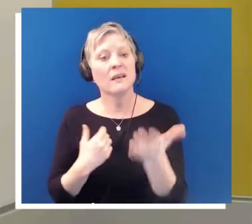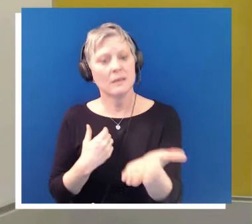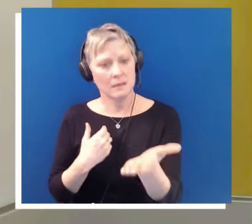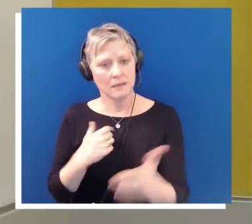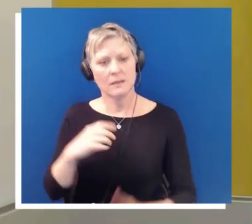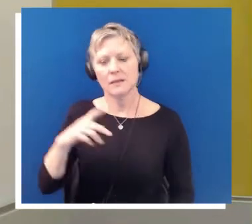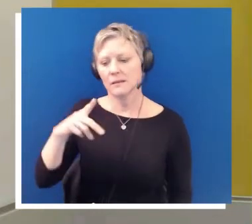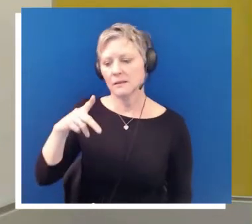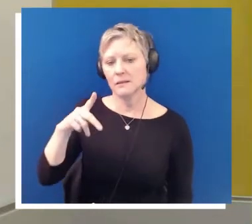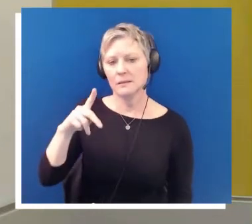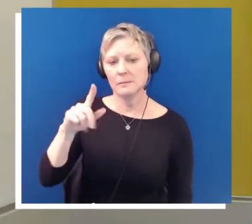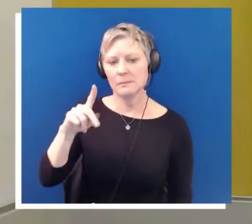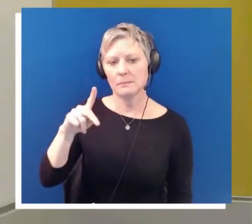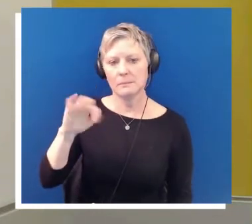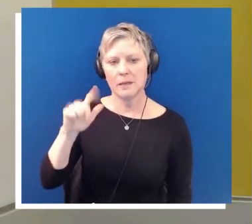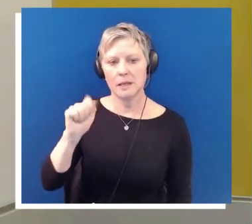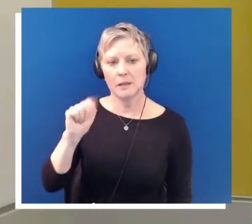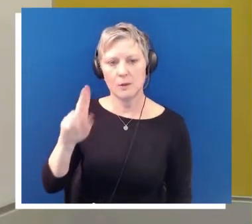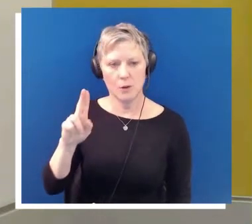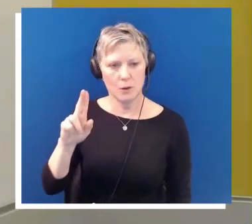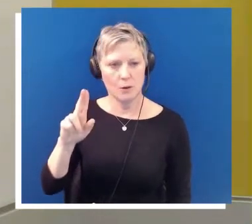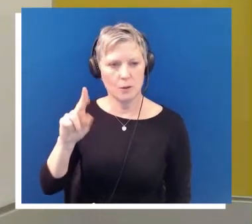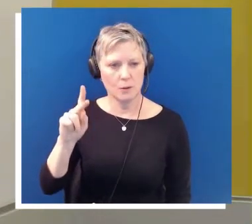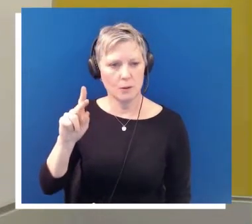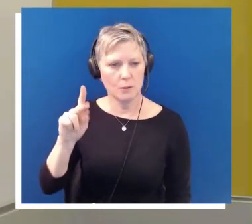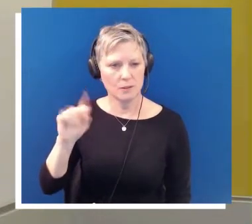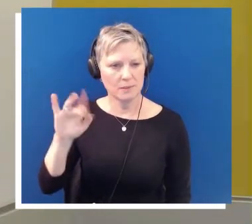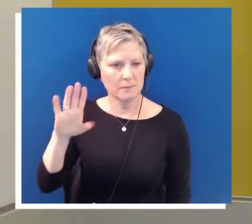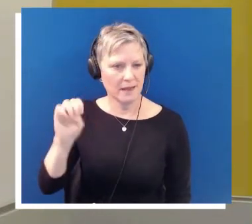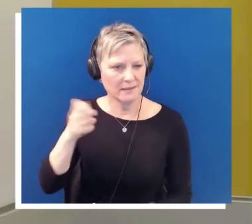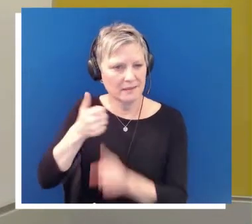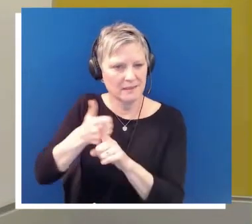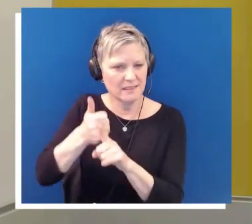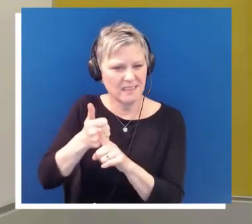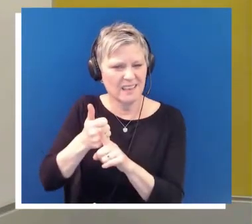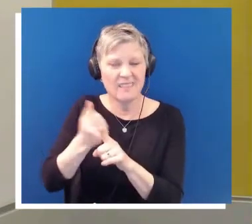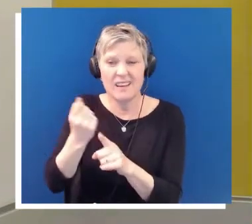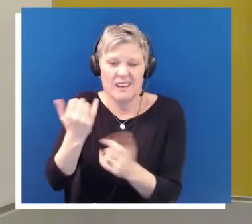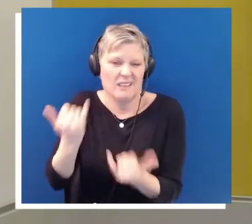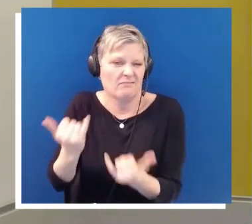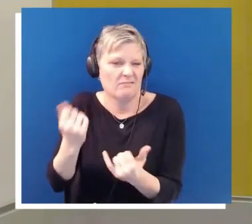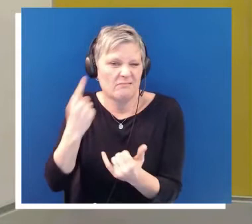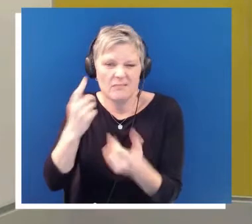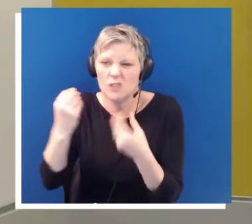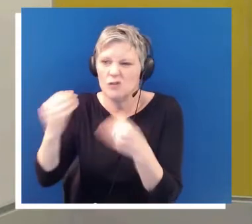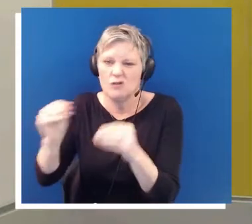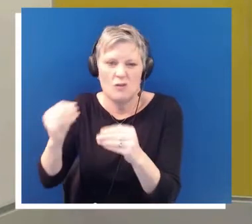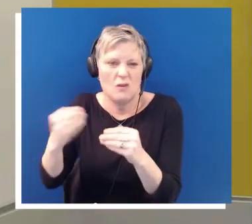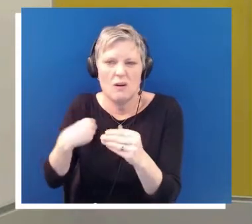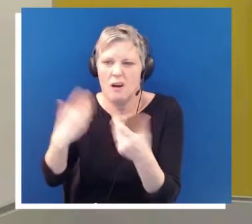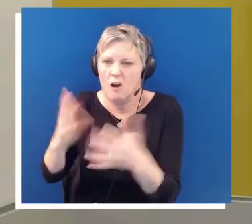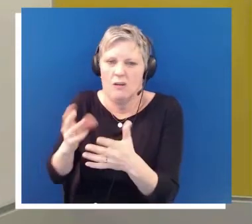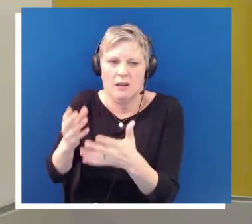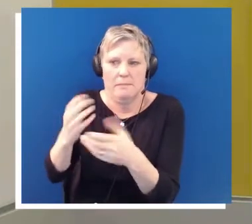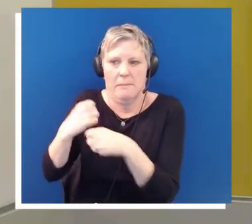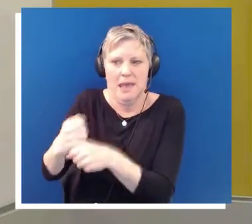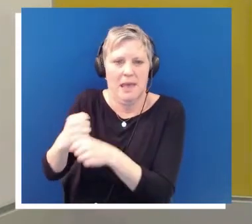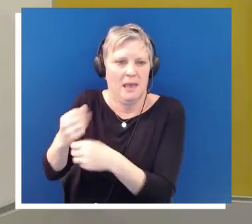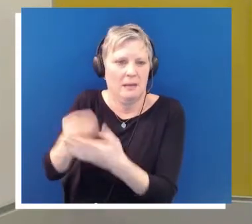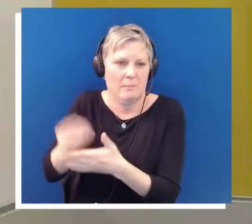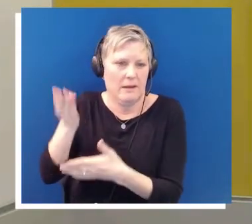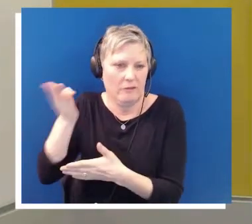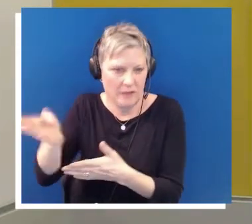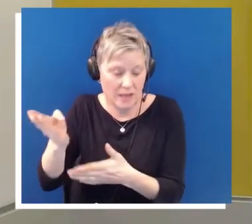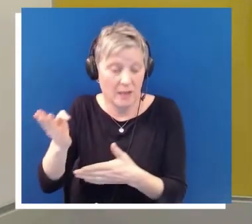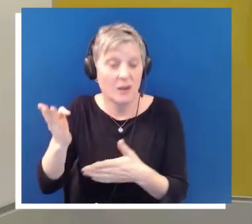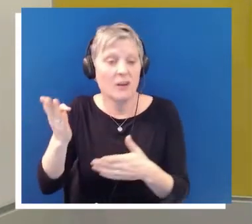spice. Okay, what I would suggest is you can actually go to the store and you can buy this right in a container. And if it calls for a teaspoon or 2 teaspoons, you can